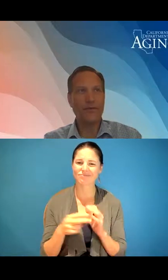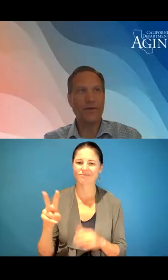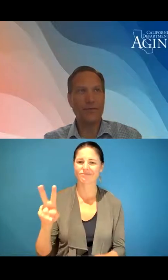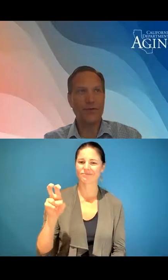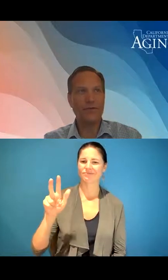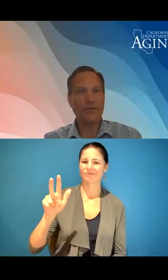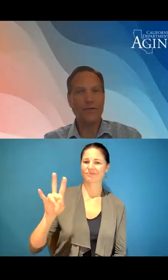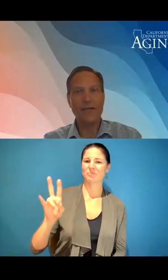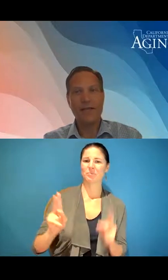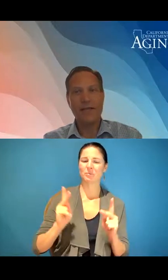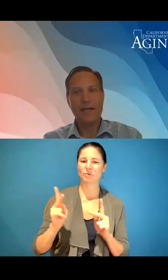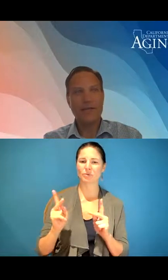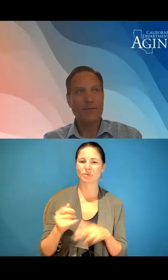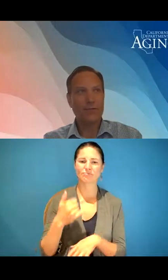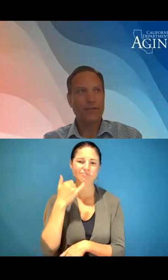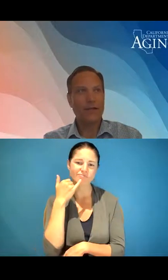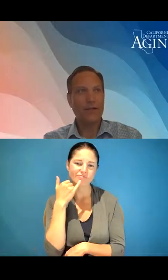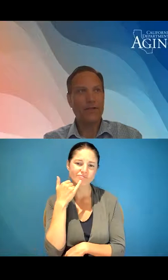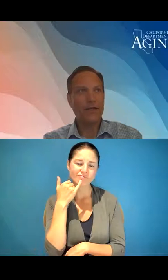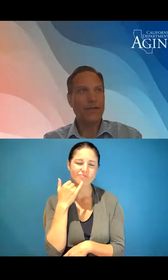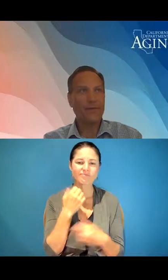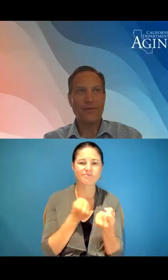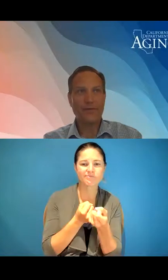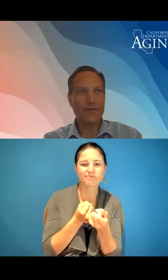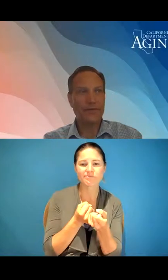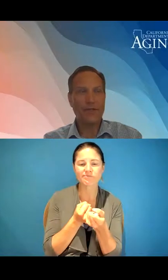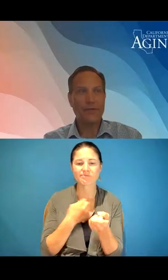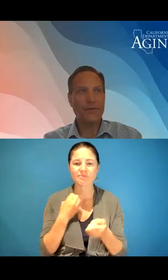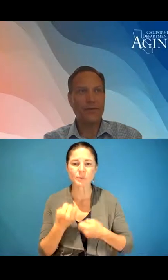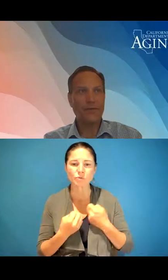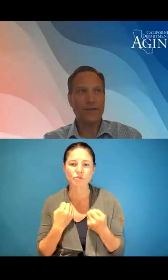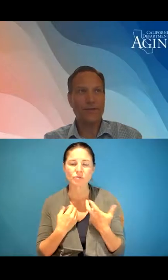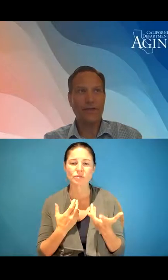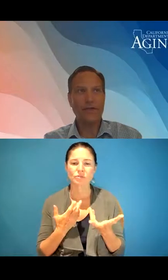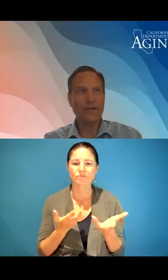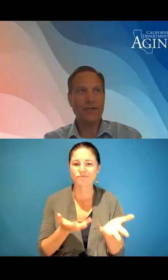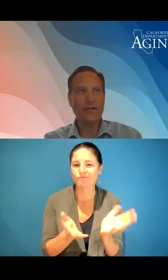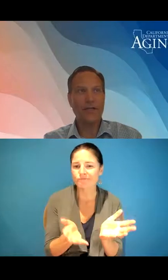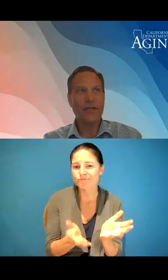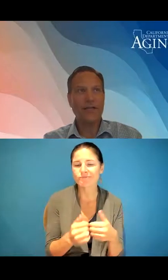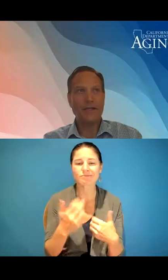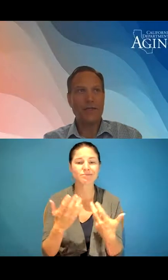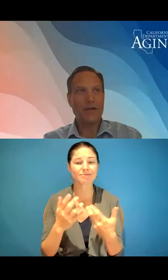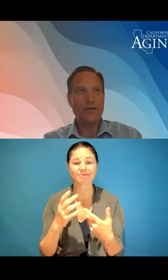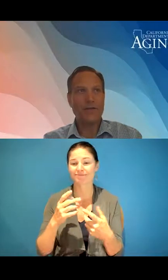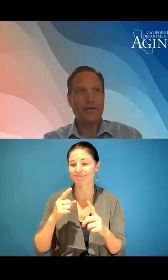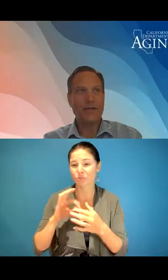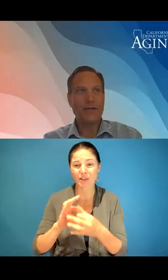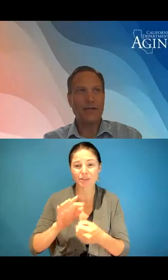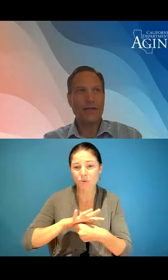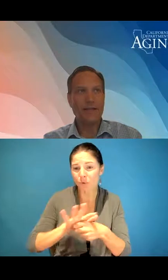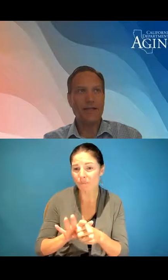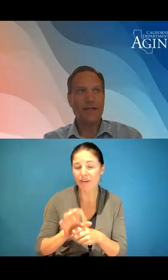to provide emotional support to them, to help them get through difficult times, whether it's COVID or just, you know,